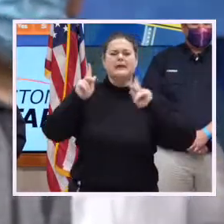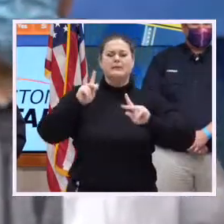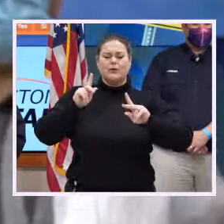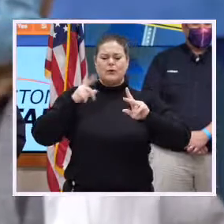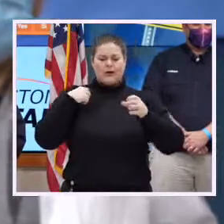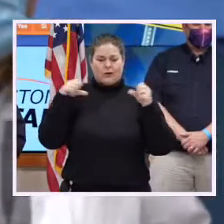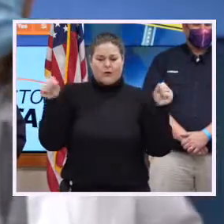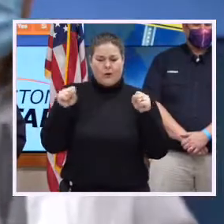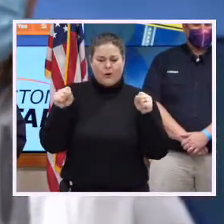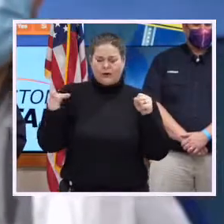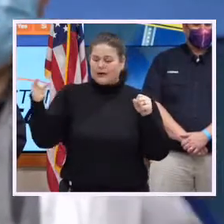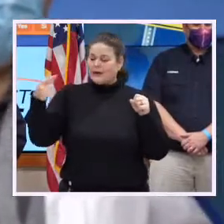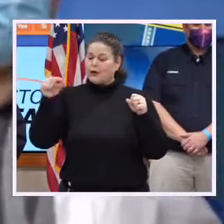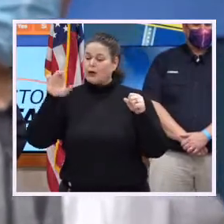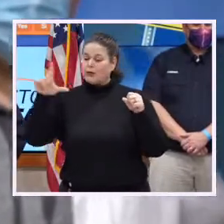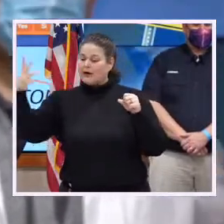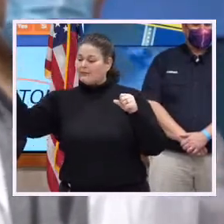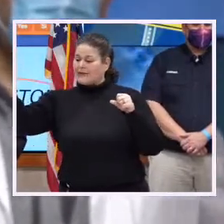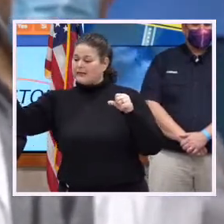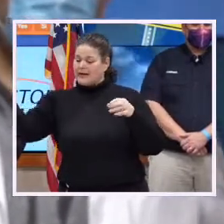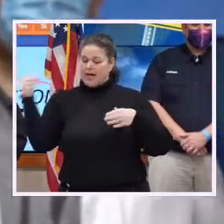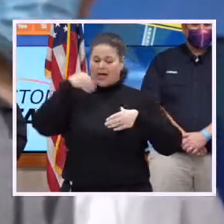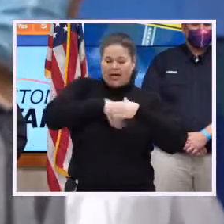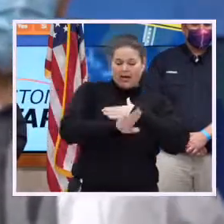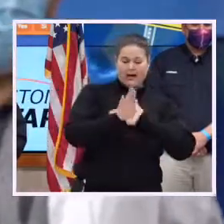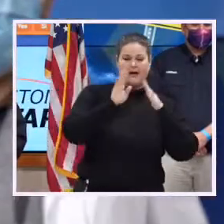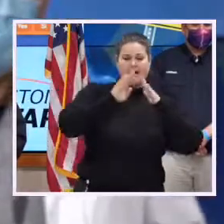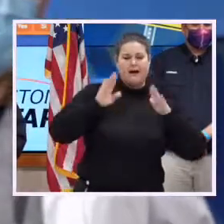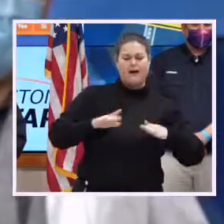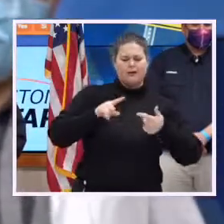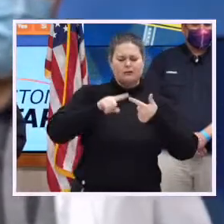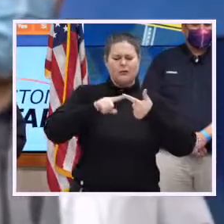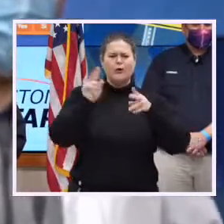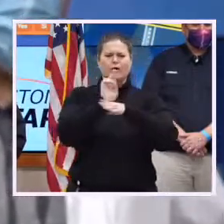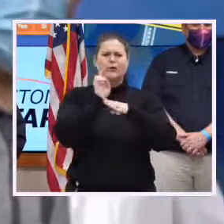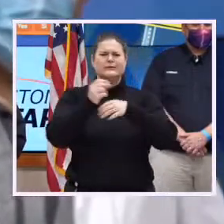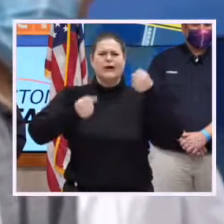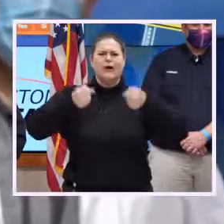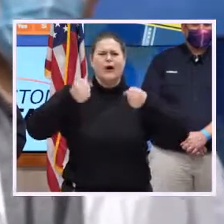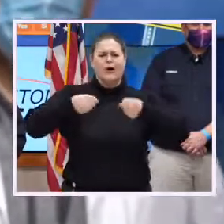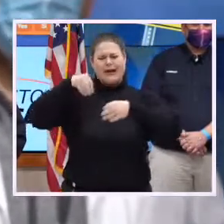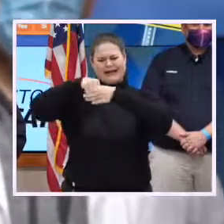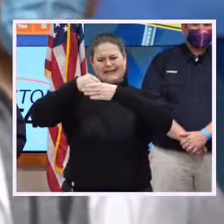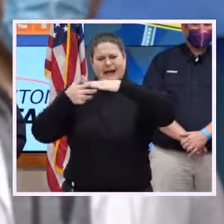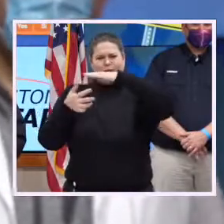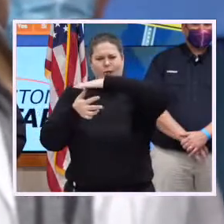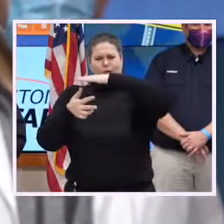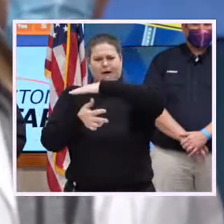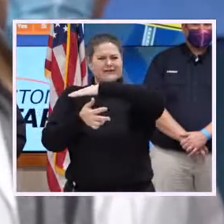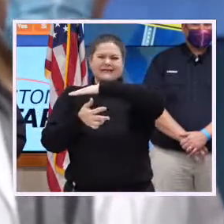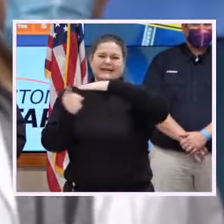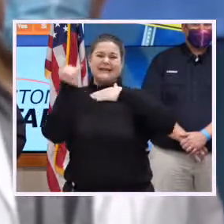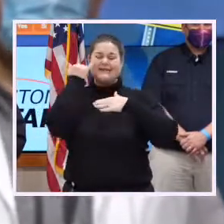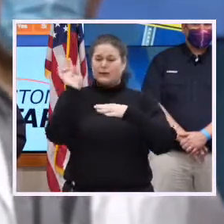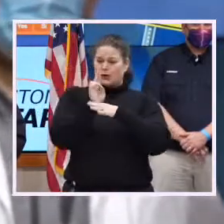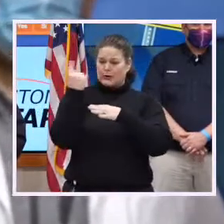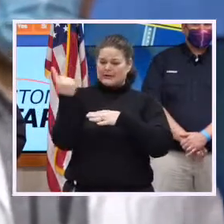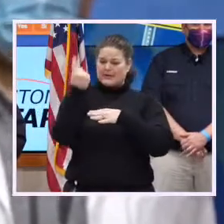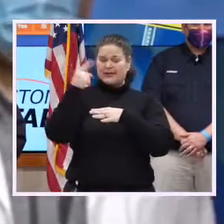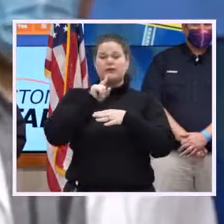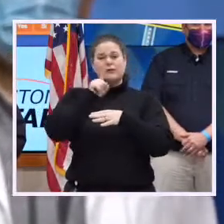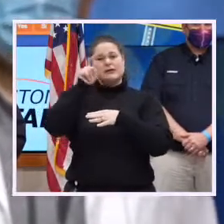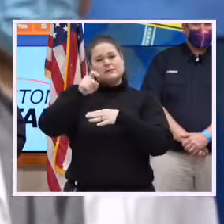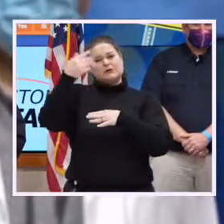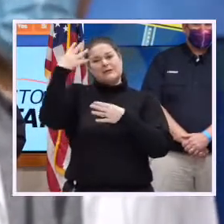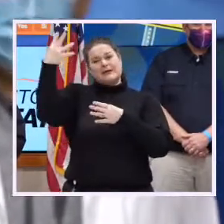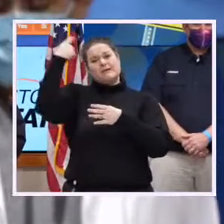house, turning cars on in garages, basically using outdoor equipment inside. You can use that